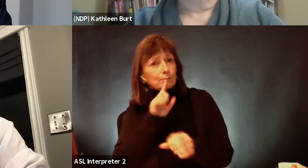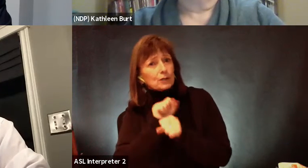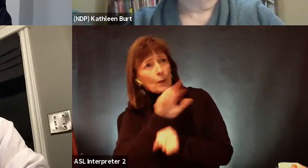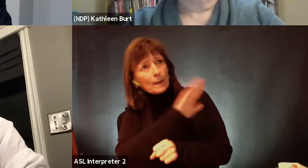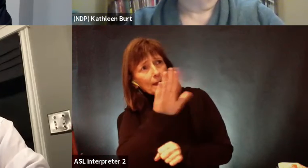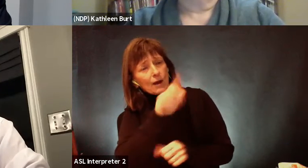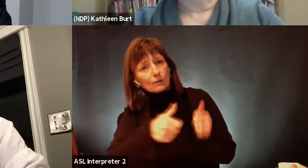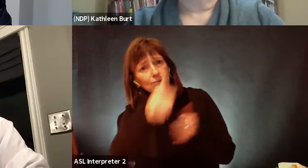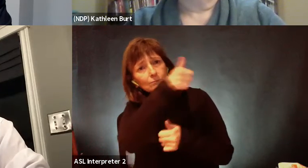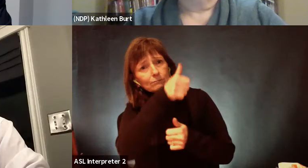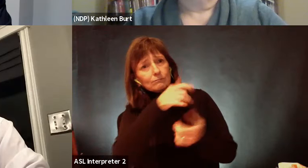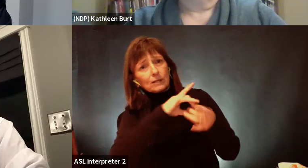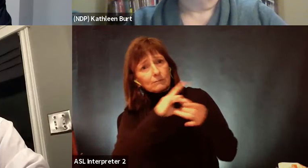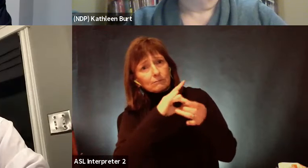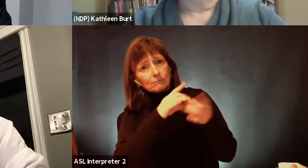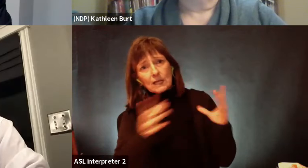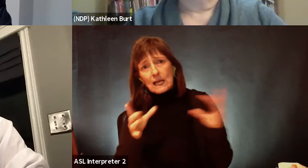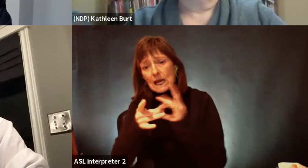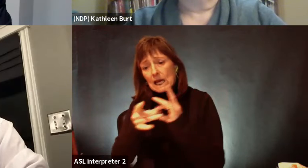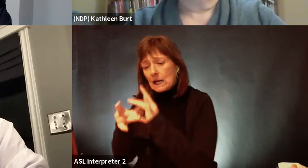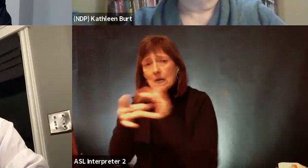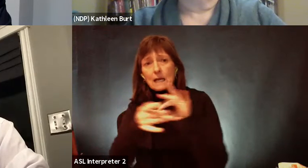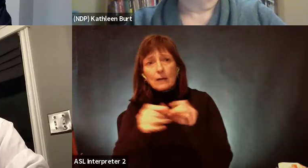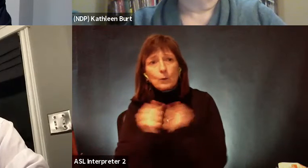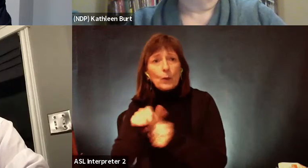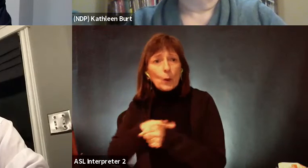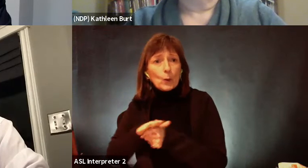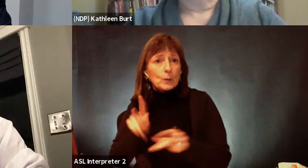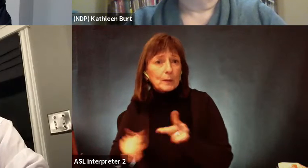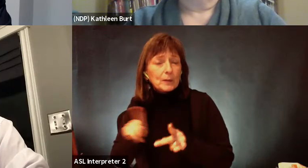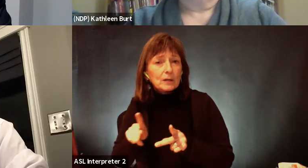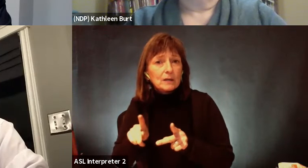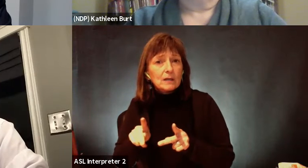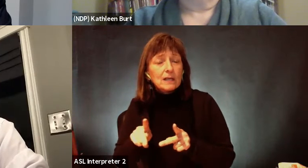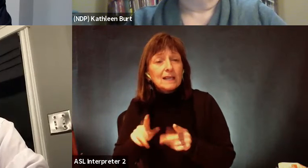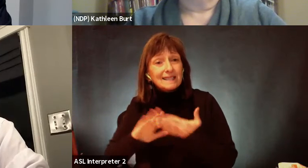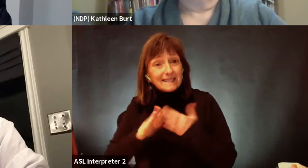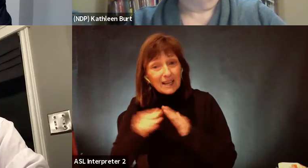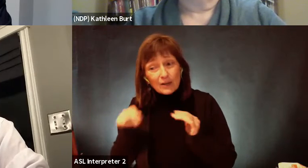success. The towns of Paradise and Conception Bay South are well equipped with engaged